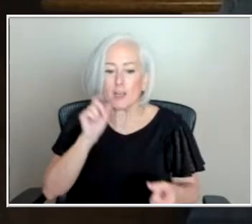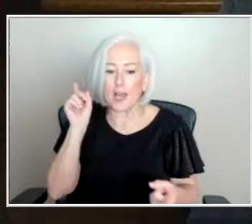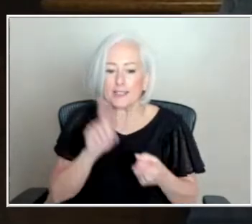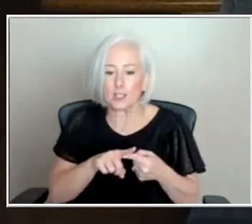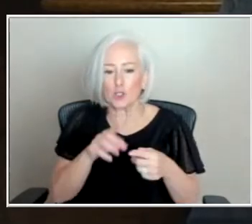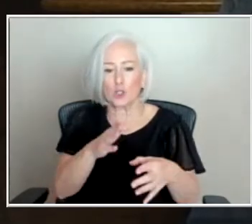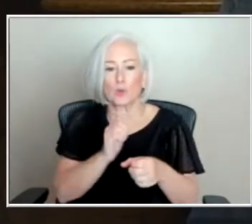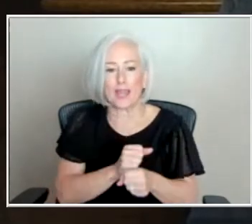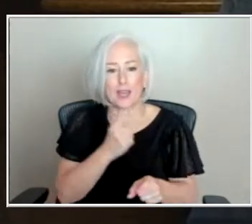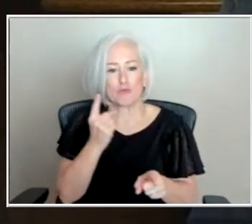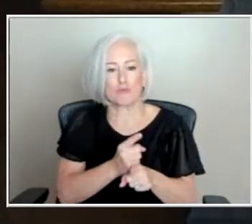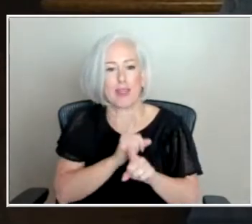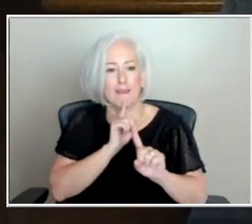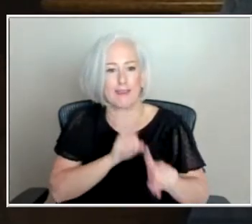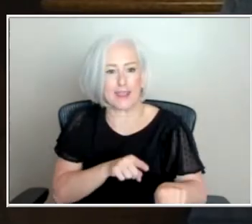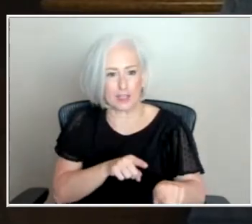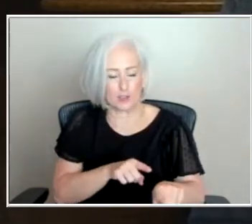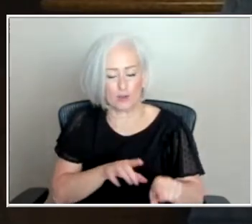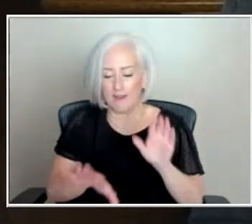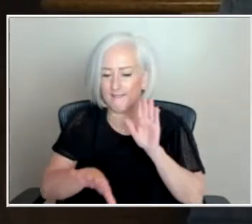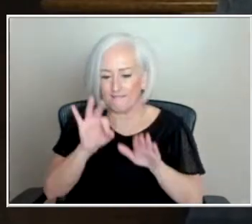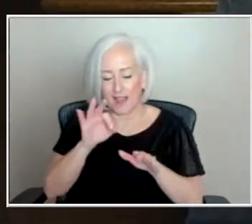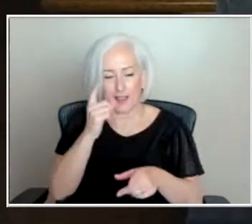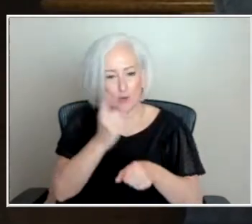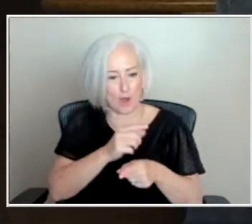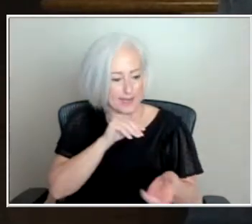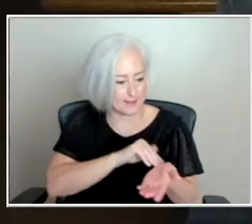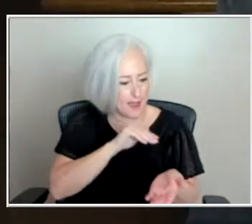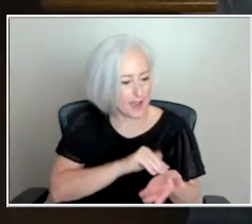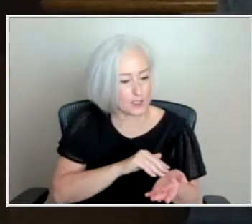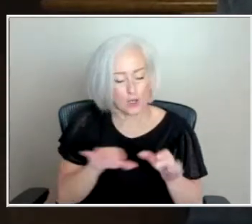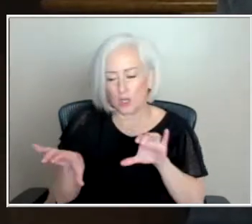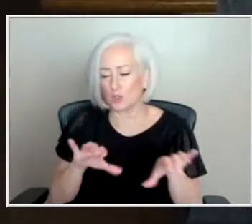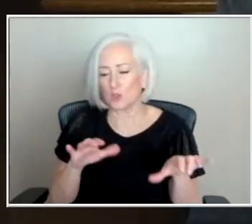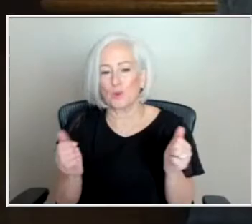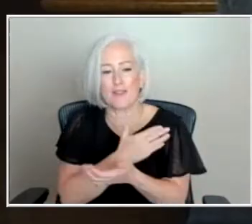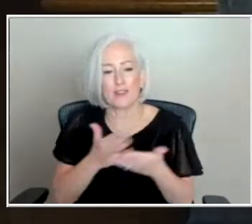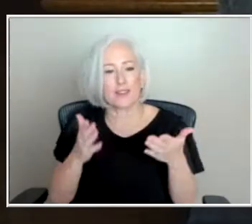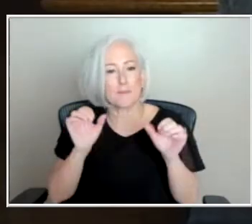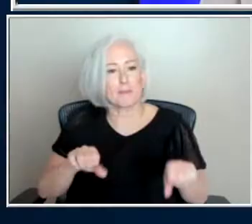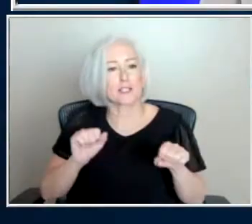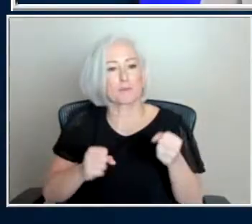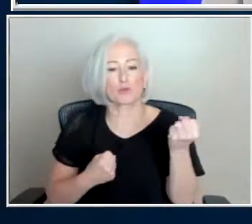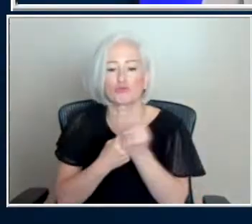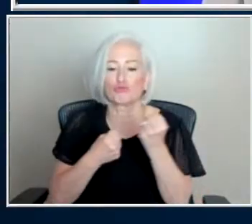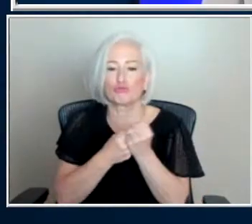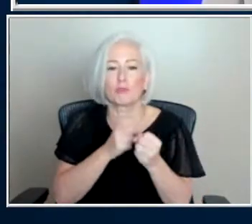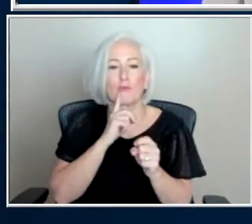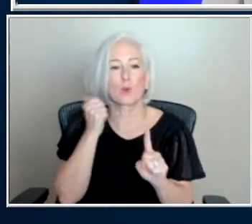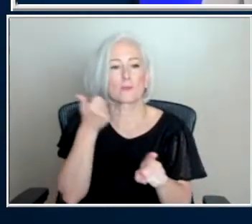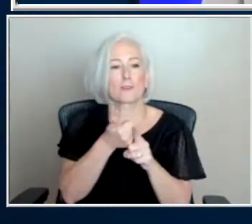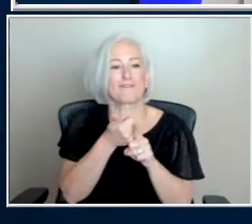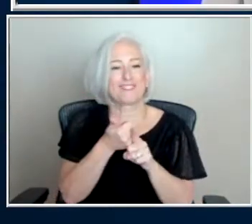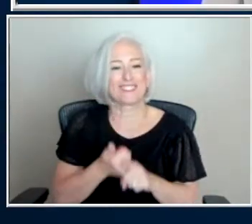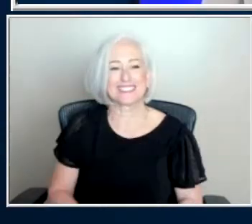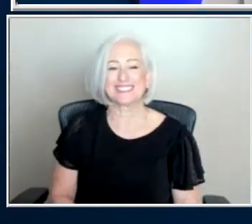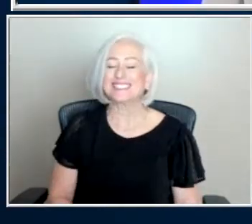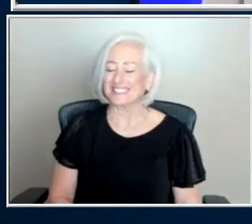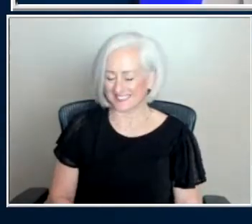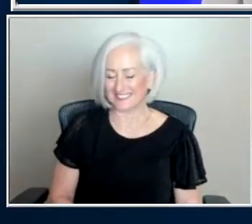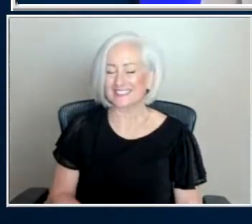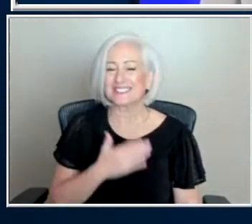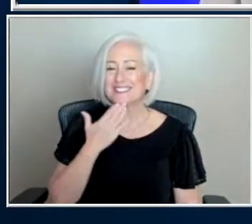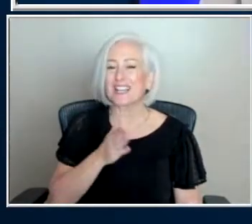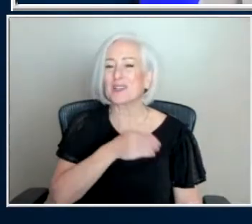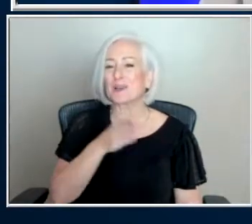want. You have to find the right doctors. You have to do everything you can to be your own advocate. Well said. Mike, final